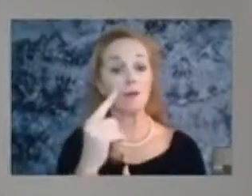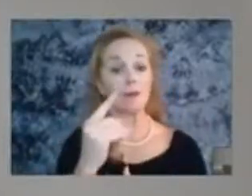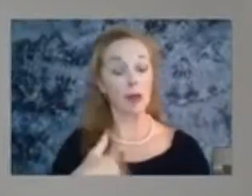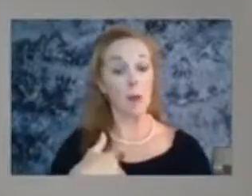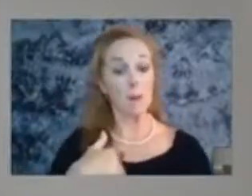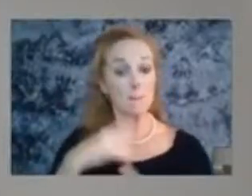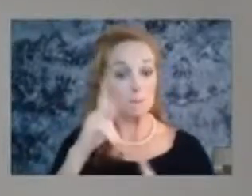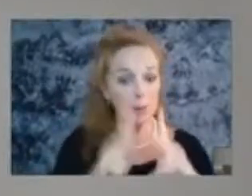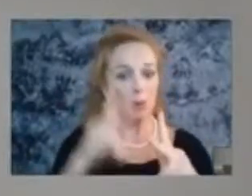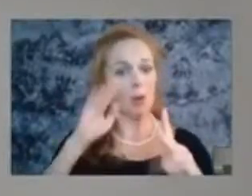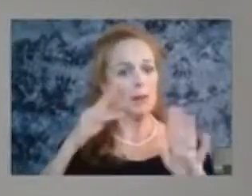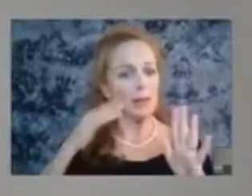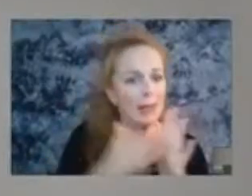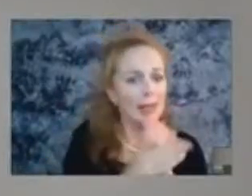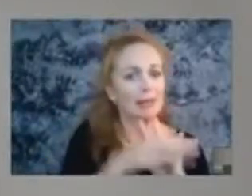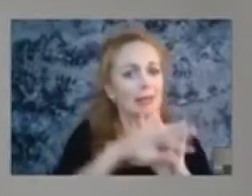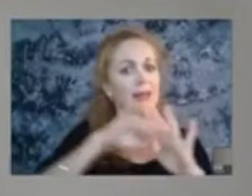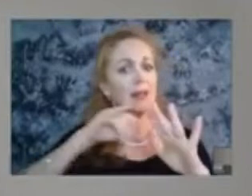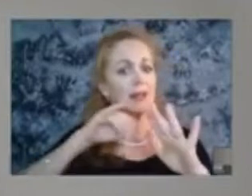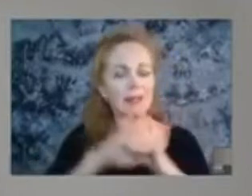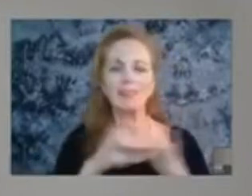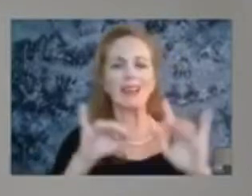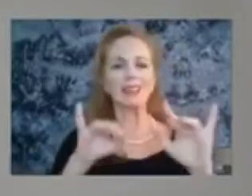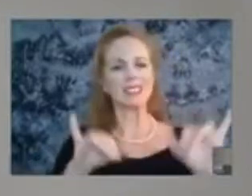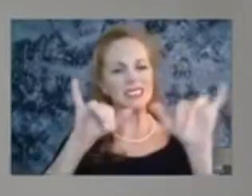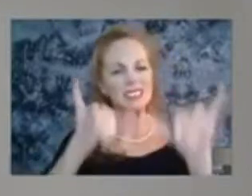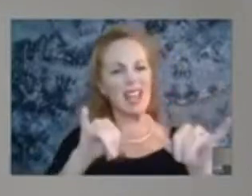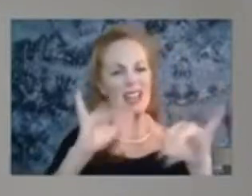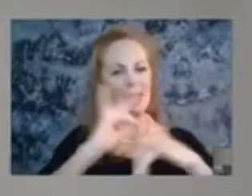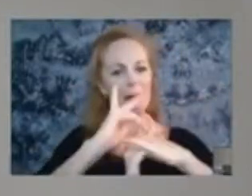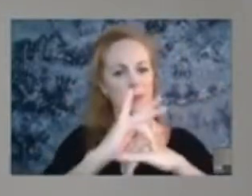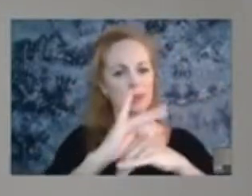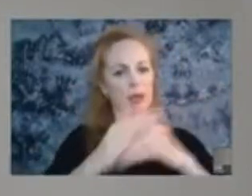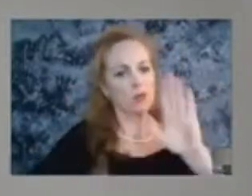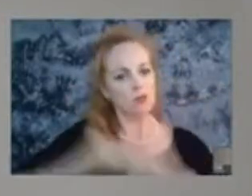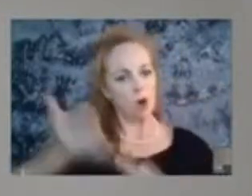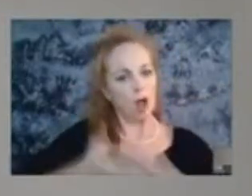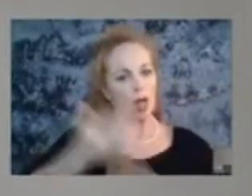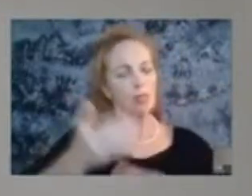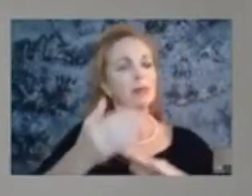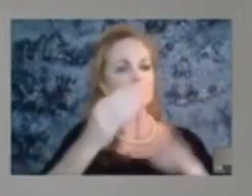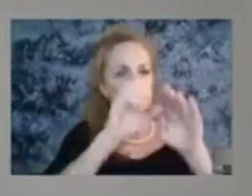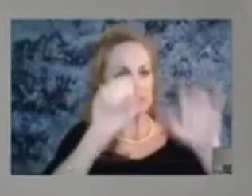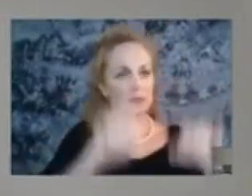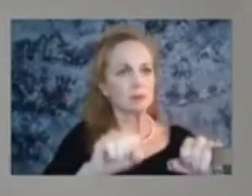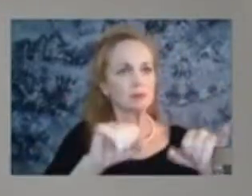empty or partially empty and run the systems at the same capacity.